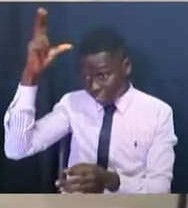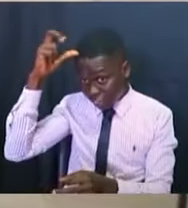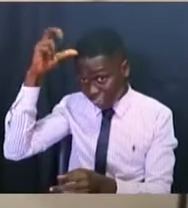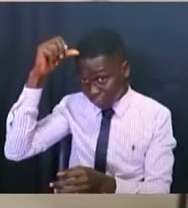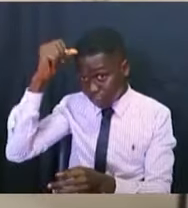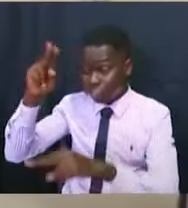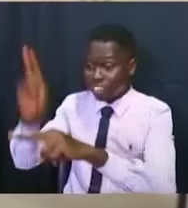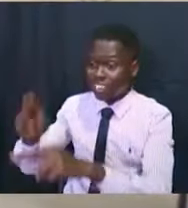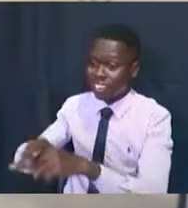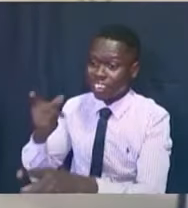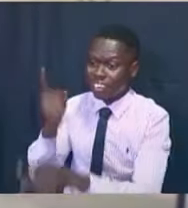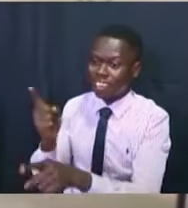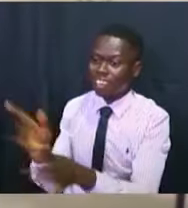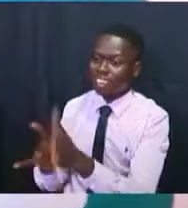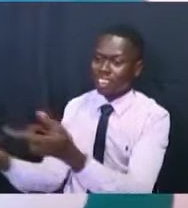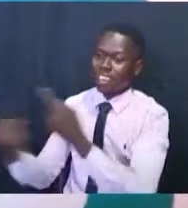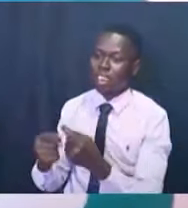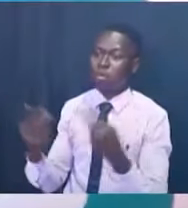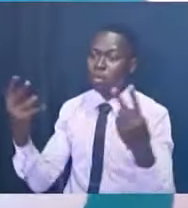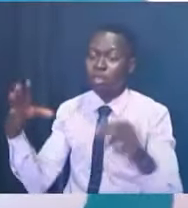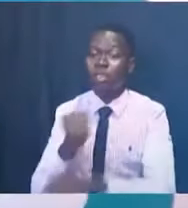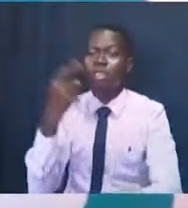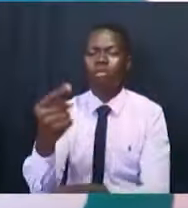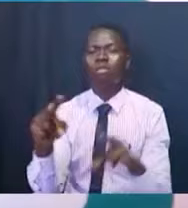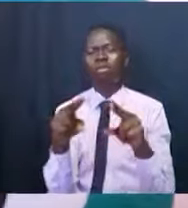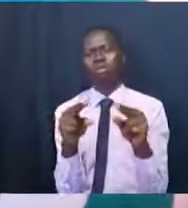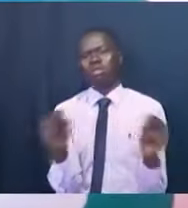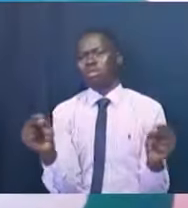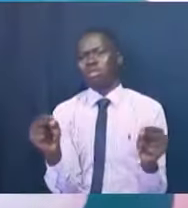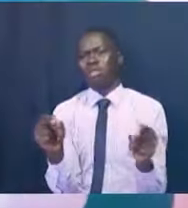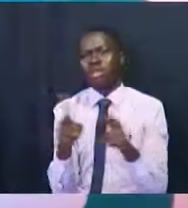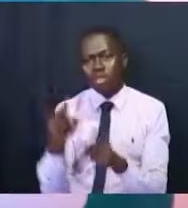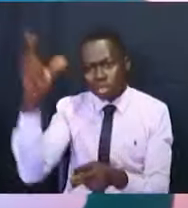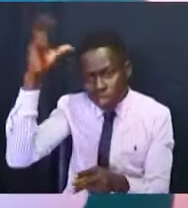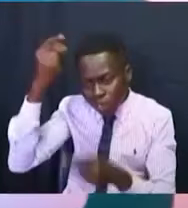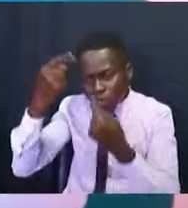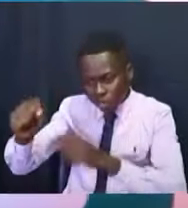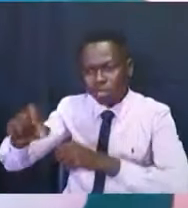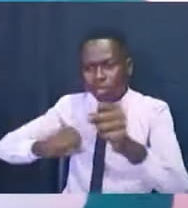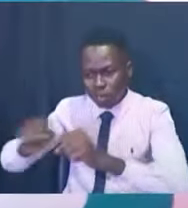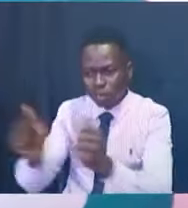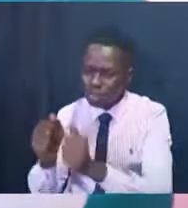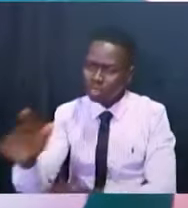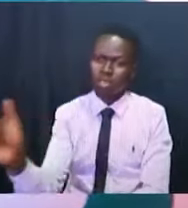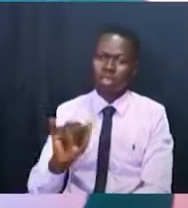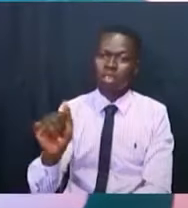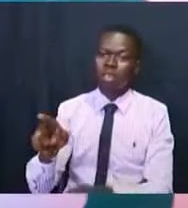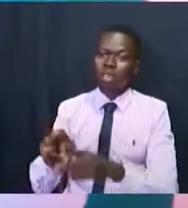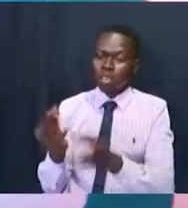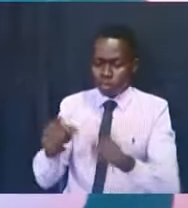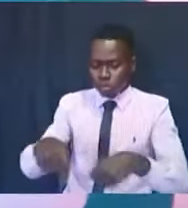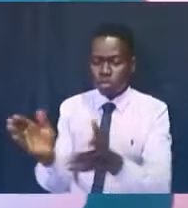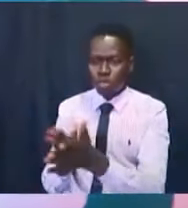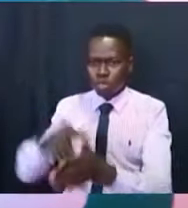of God to come and overthrow my kingdom. So he fights back. So when you get to school, it is a battle. Don't give